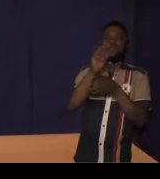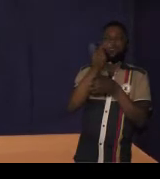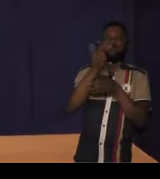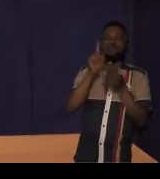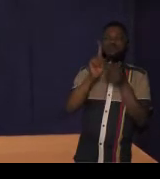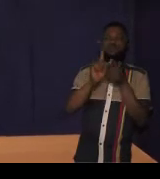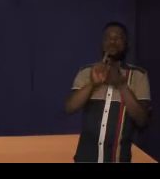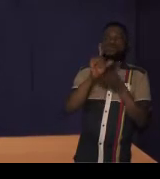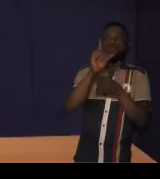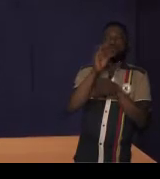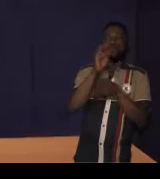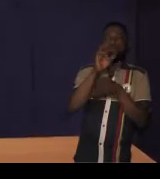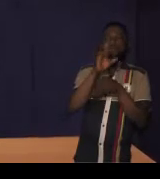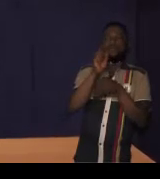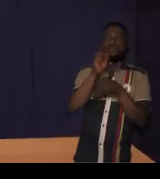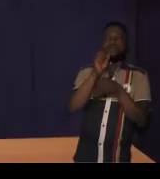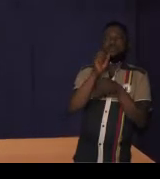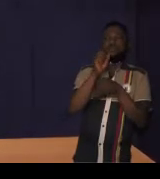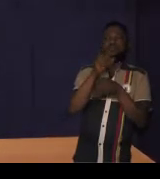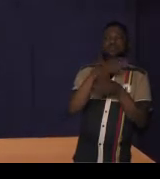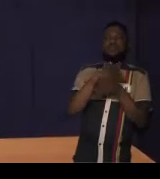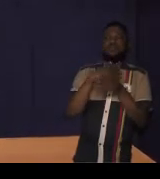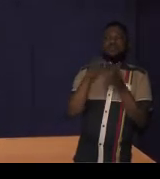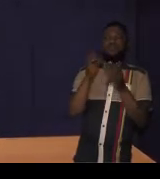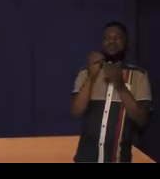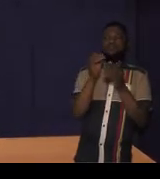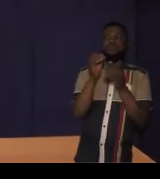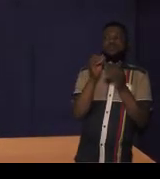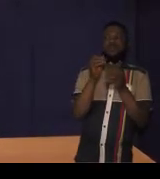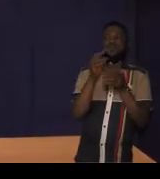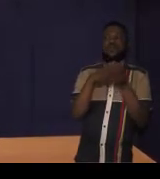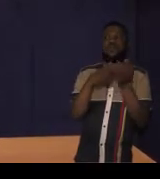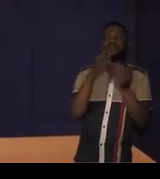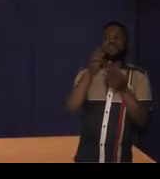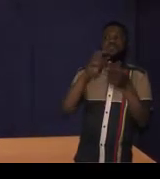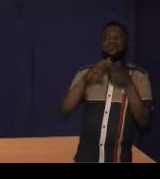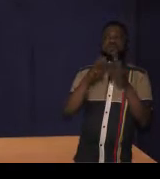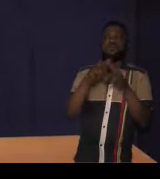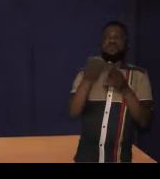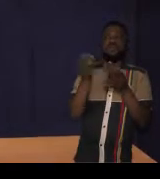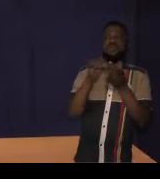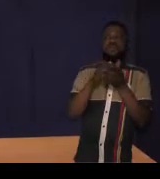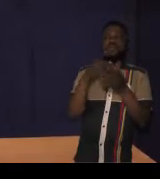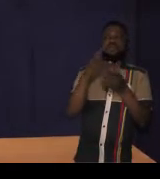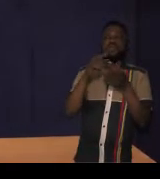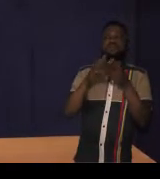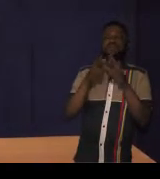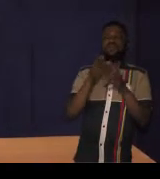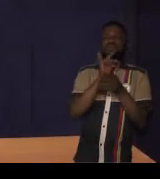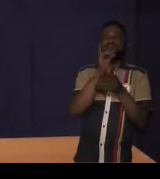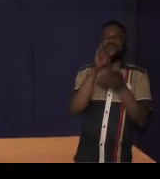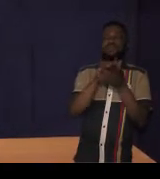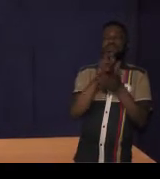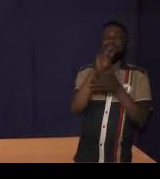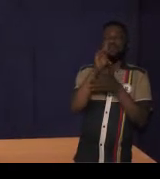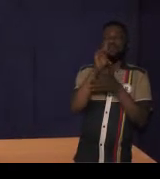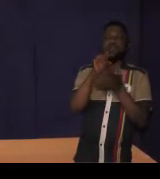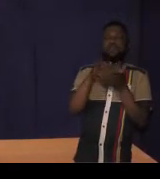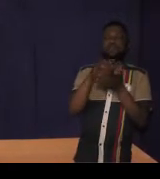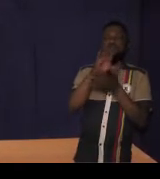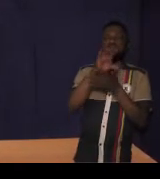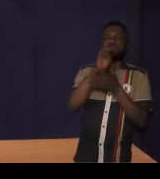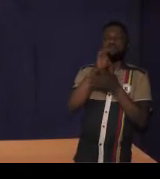7,850 centimeter cubes to liters. And so what is the relationship again? The relationship is that